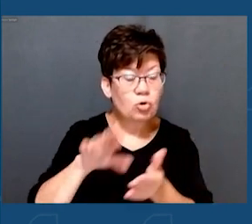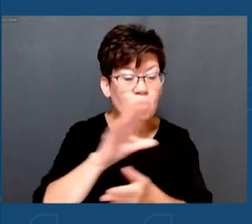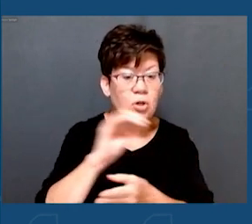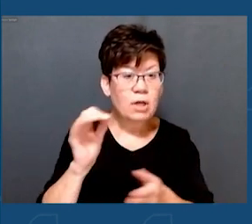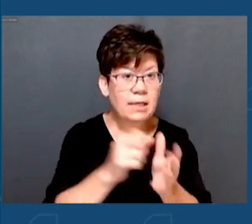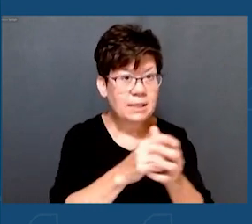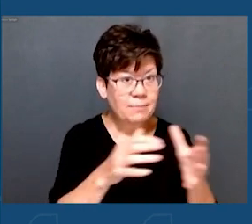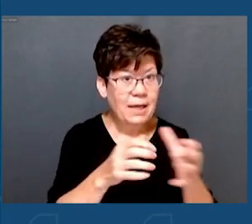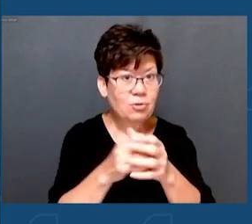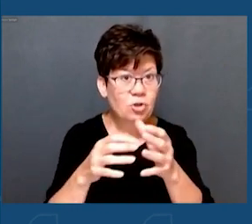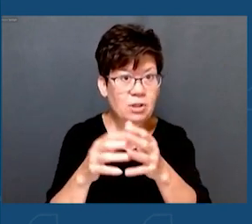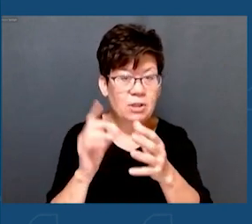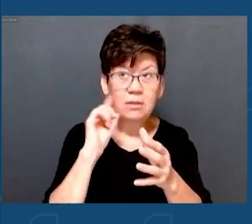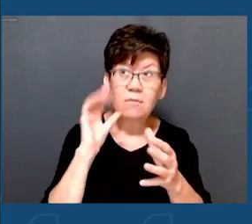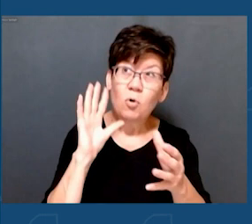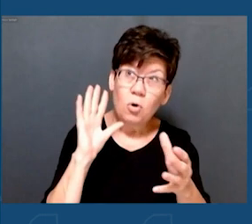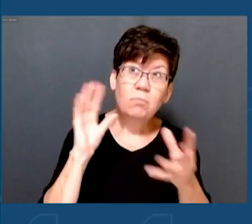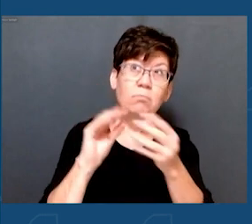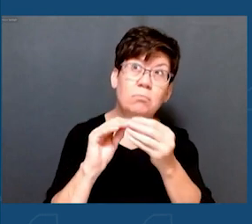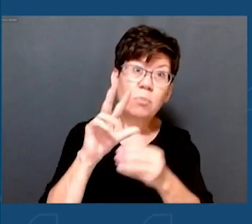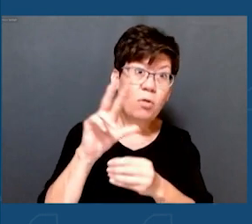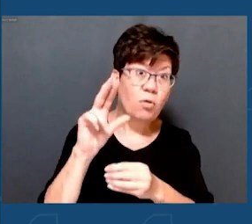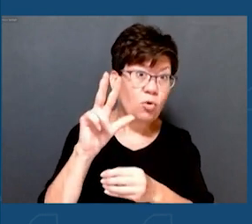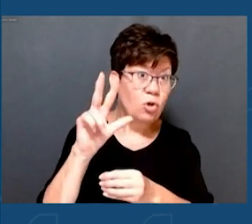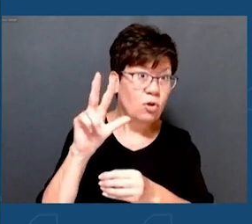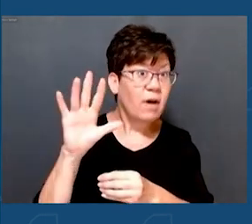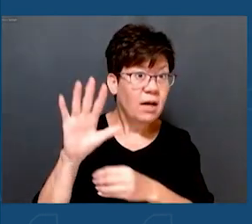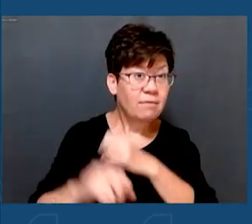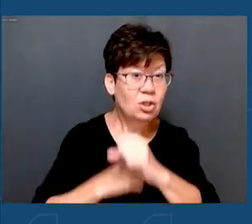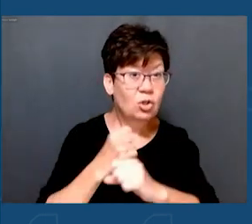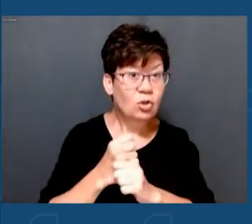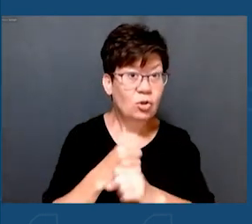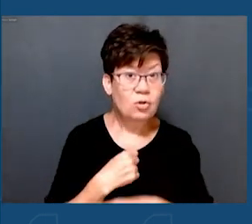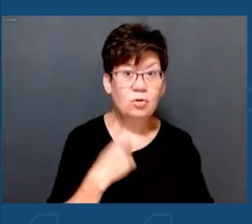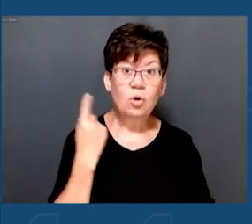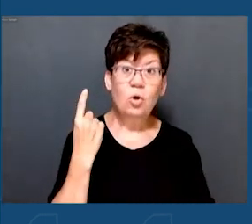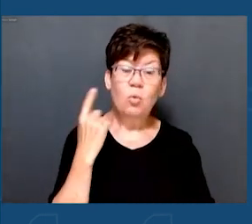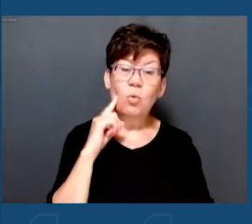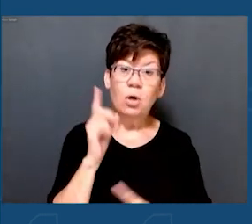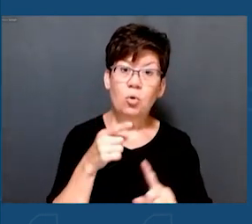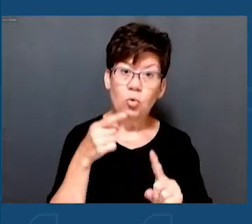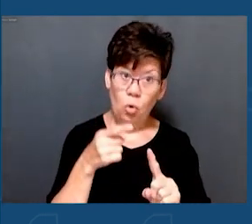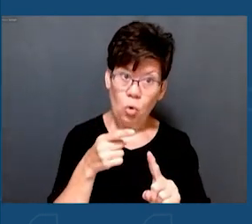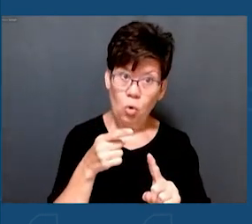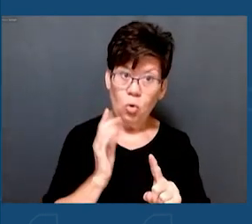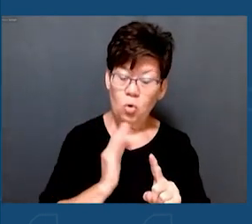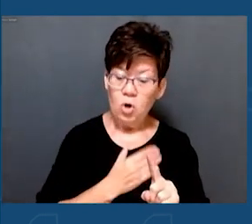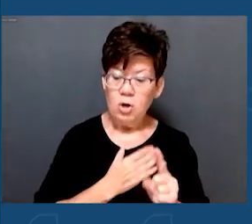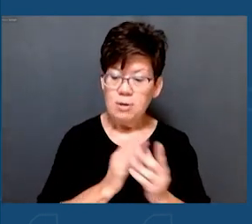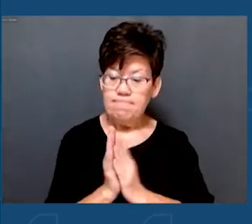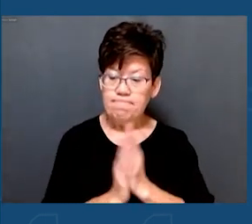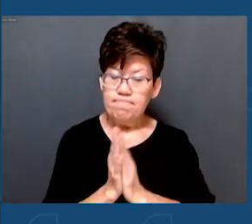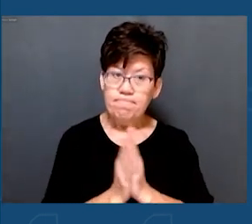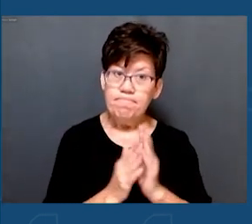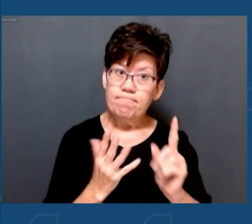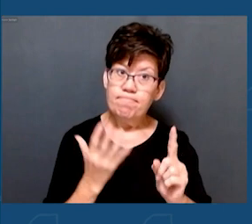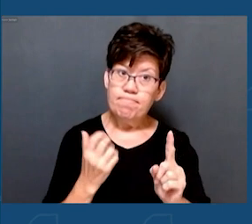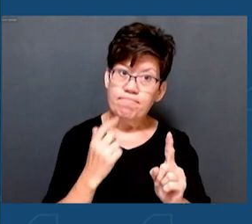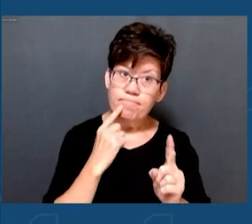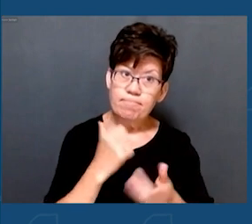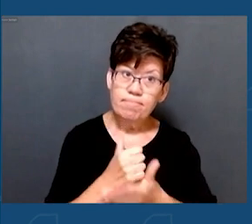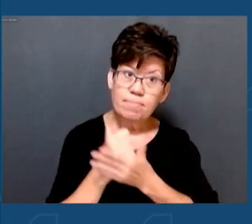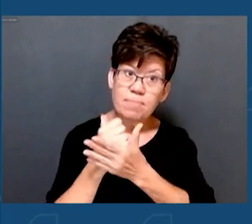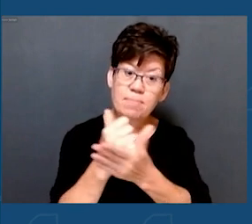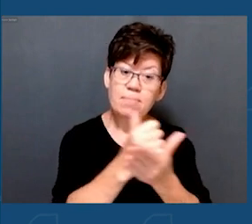over 35 years. One of our goals and passion is to help where we believe it's needed